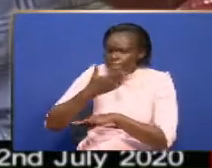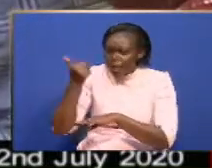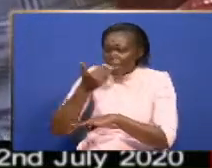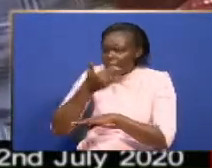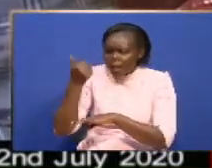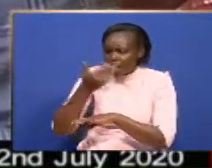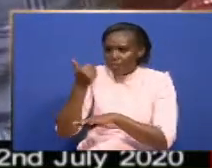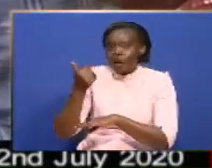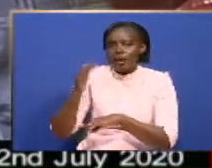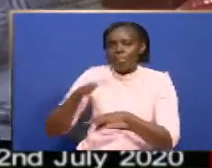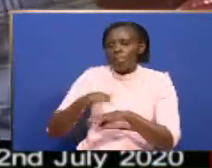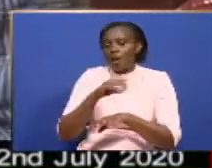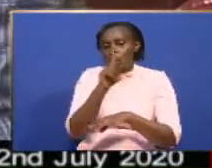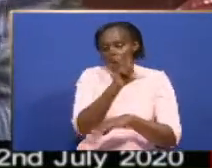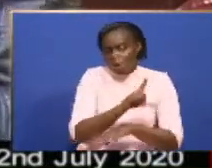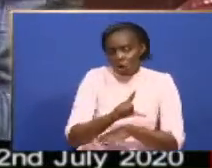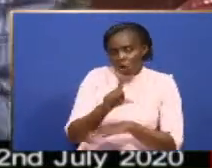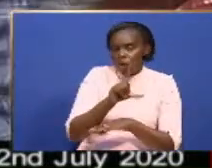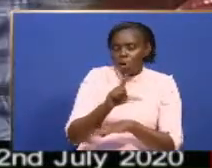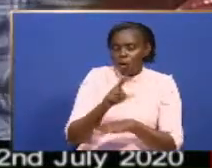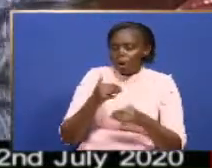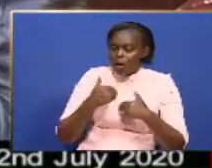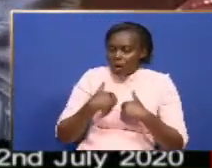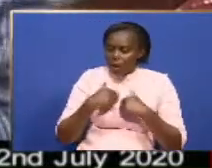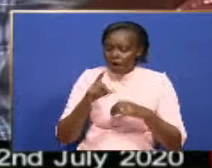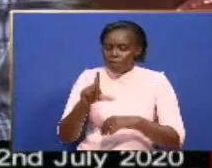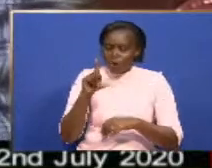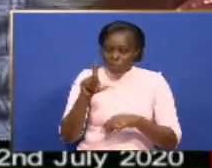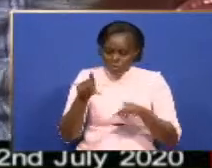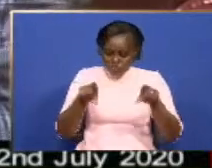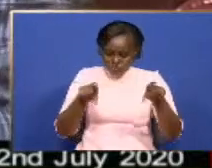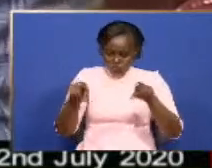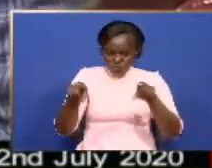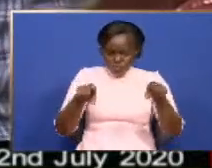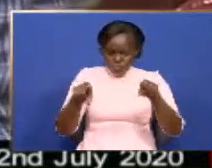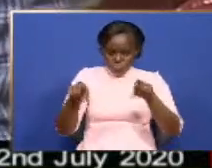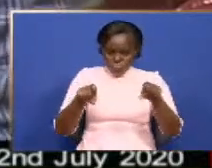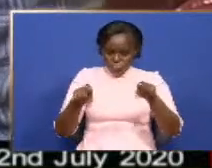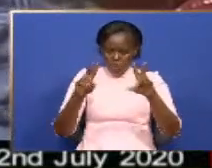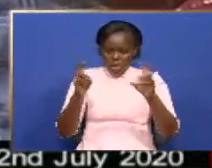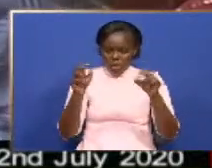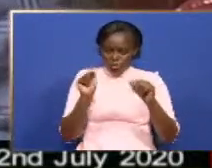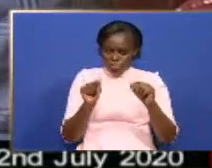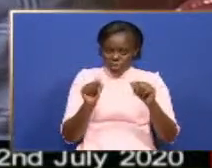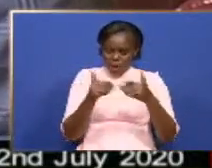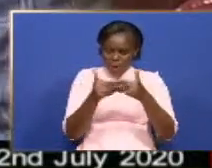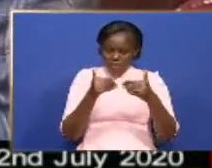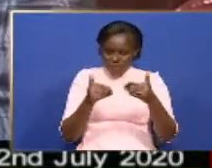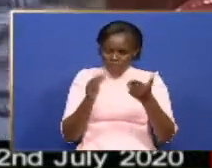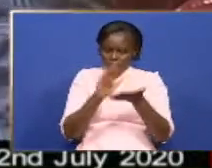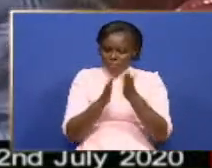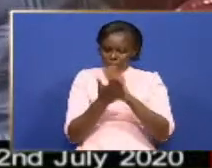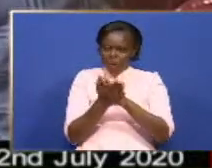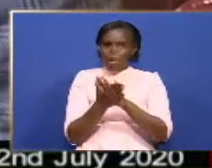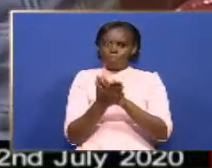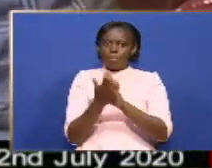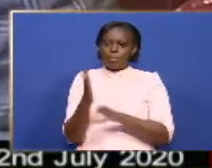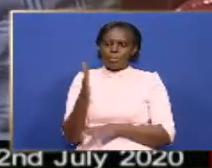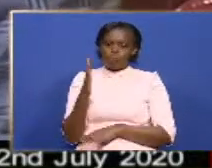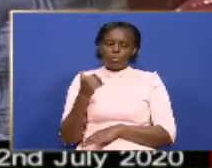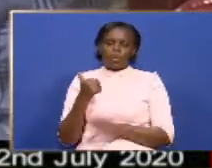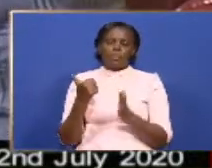one. And therefore, we need to have a law that will govern those issues before they become an insecurity